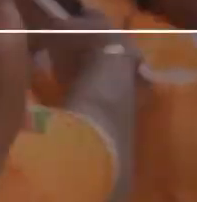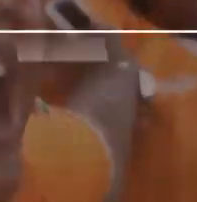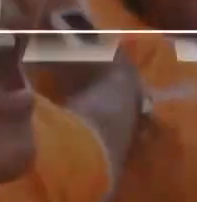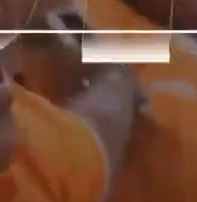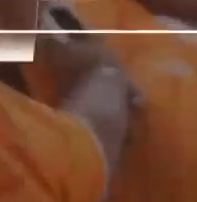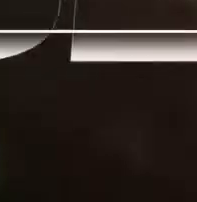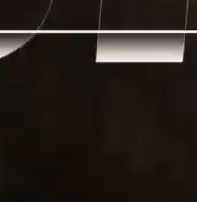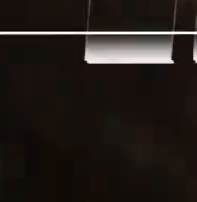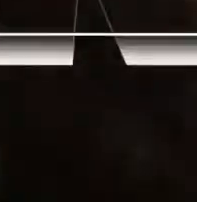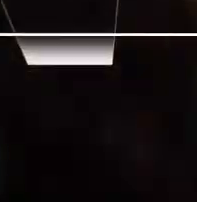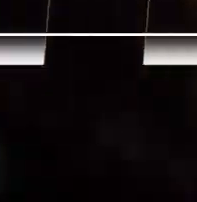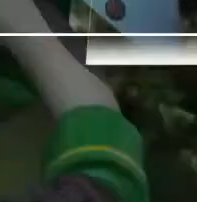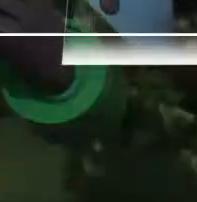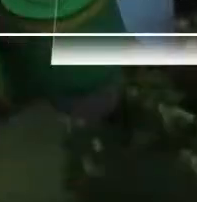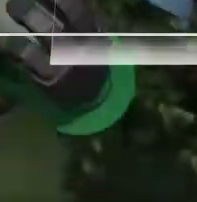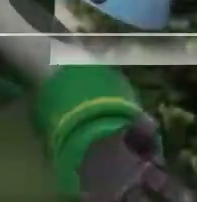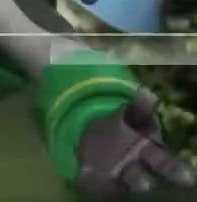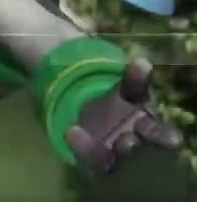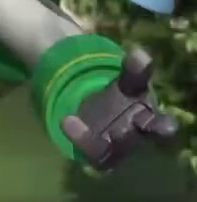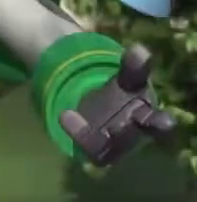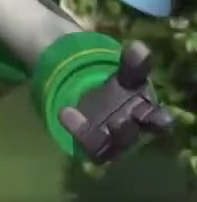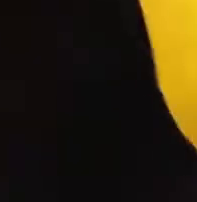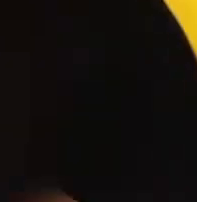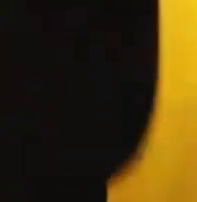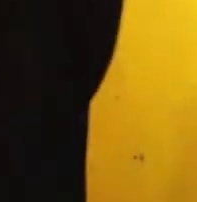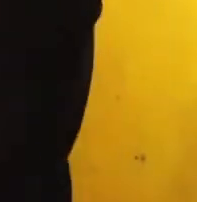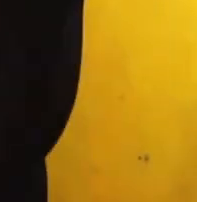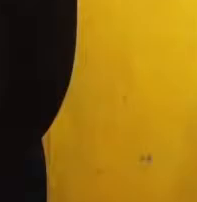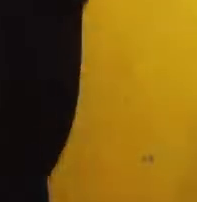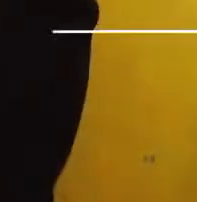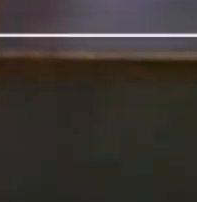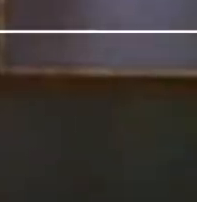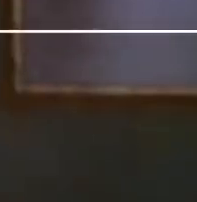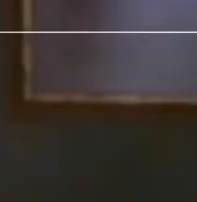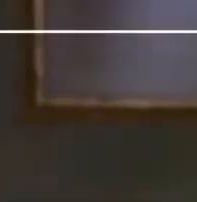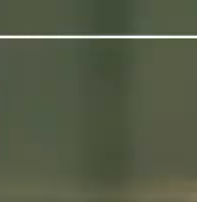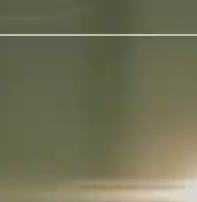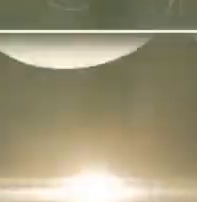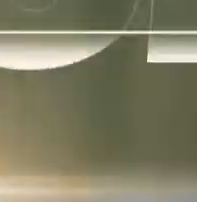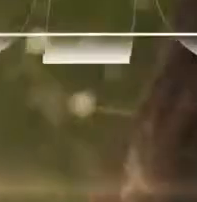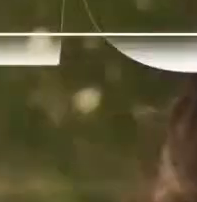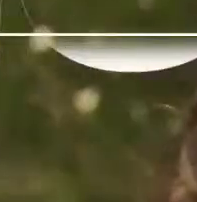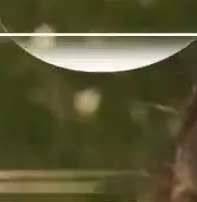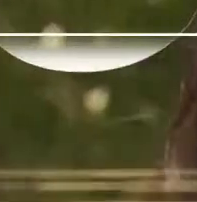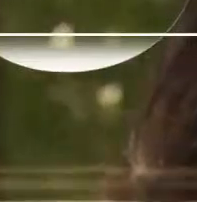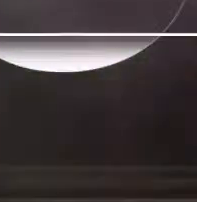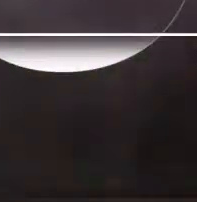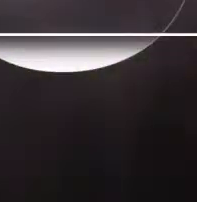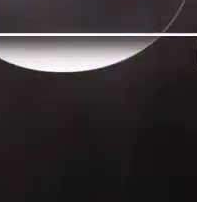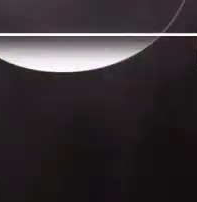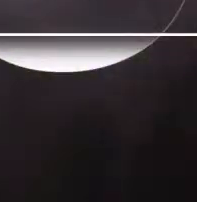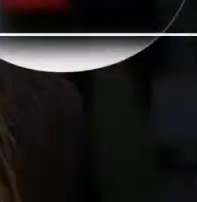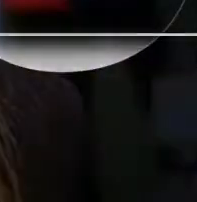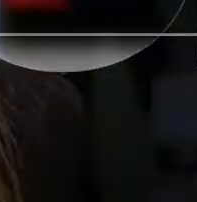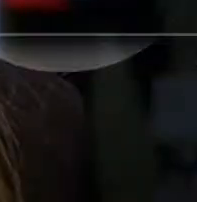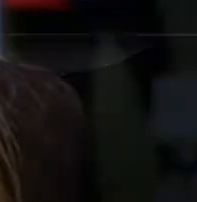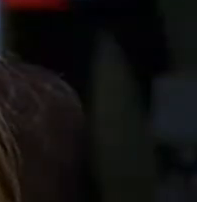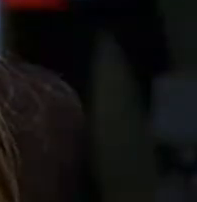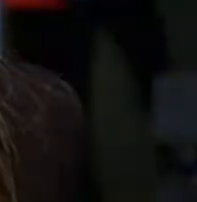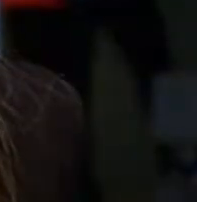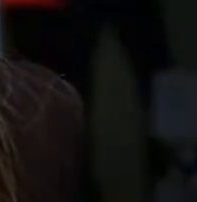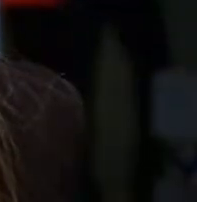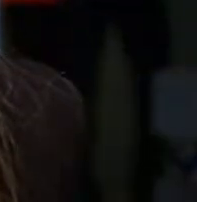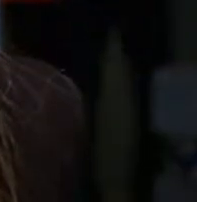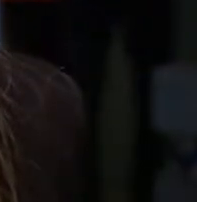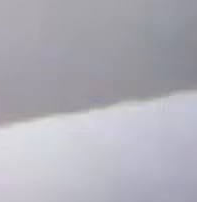Get a taste of the best in entertainment. Yes, indeed. Feel the passion. Will you promise me? I swear